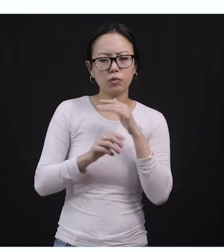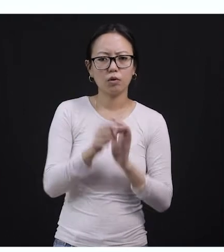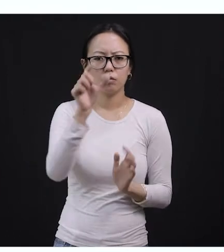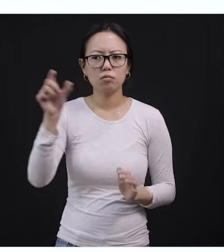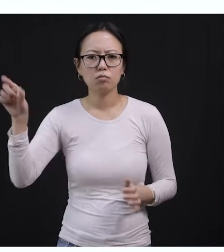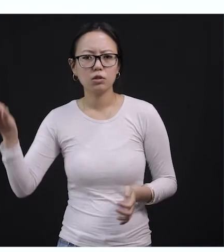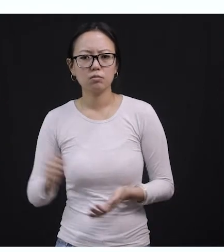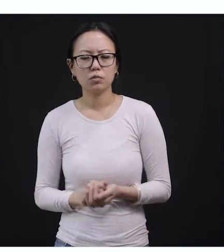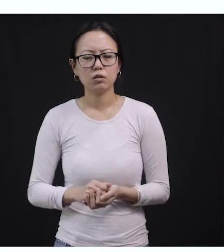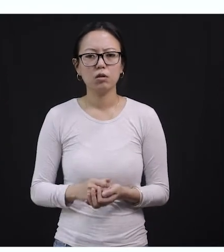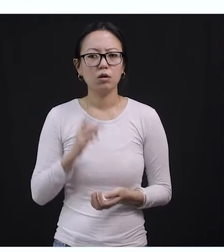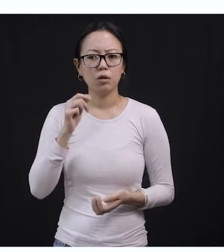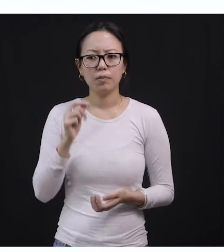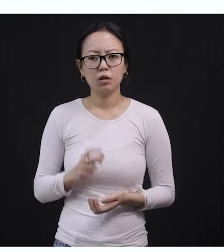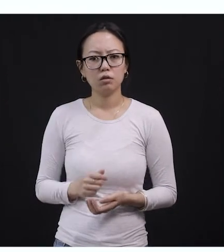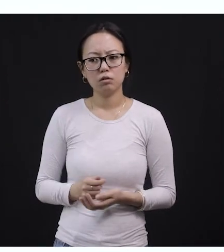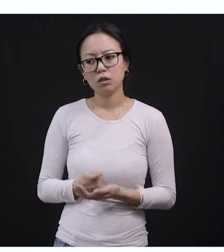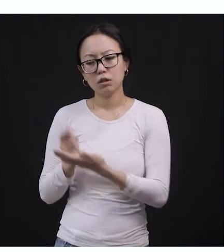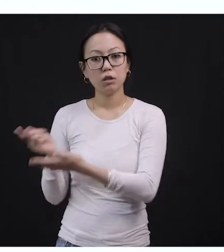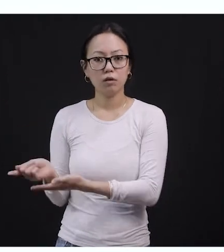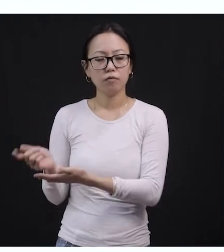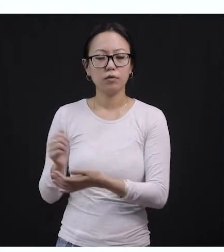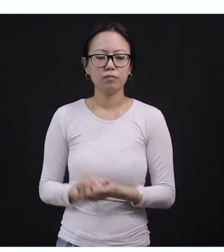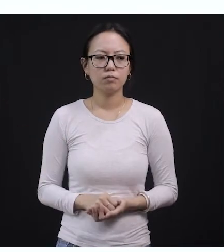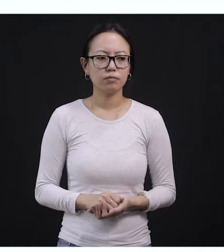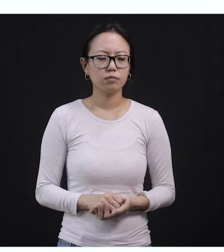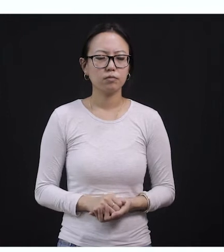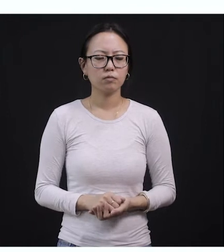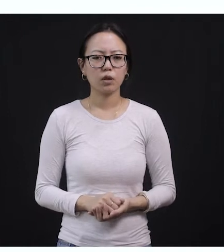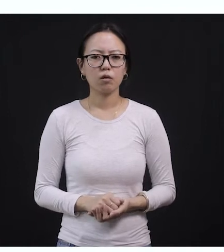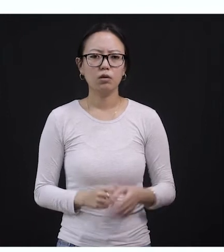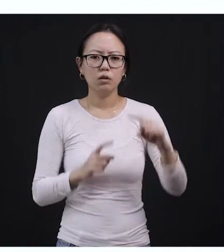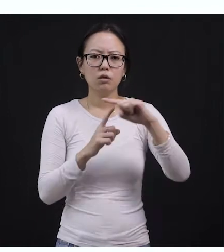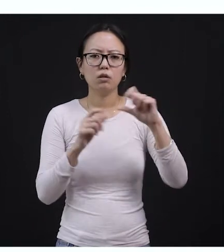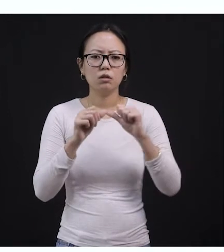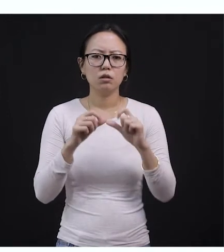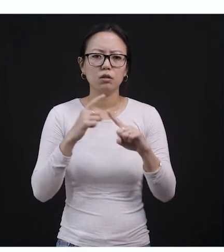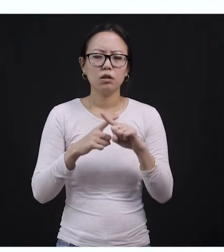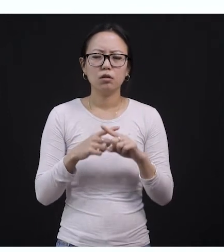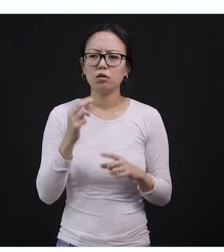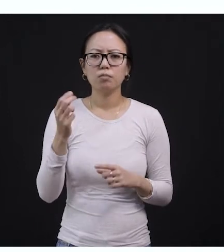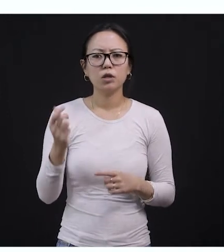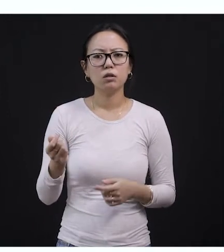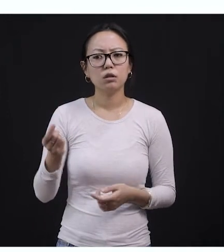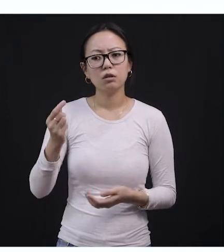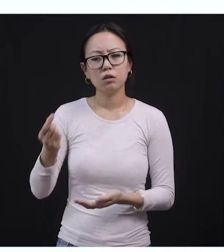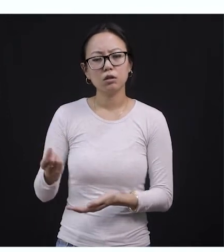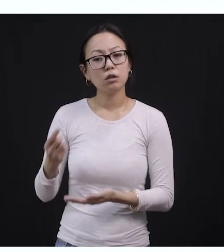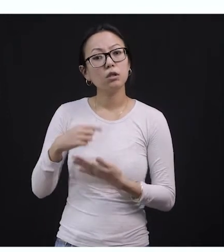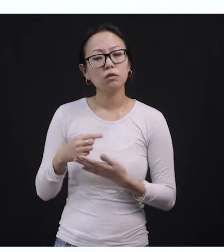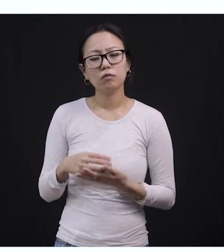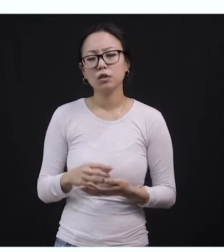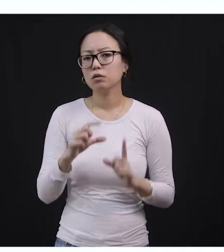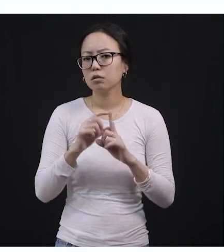the artisans, they also paid taxes. So what he did with these taxes was that he used this